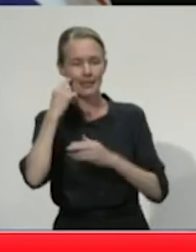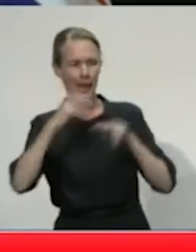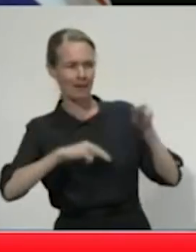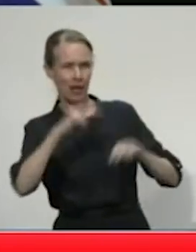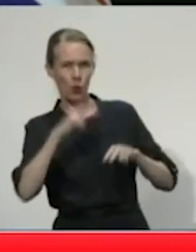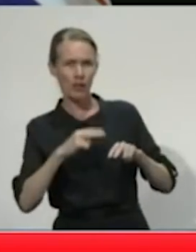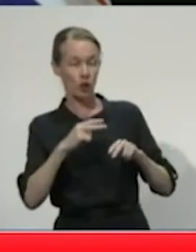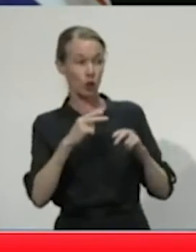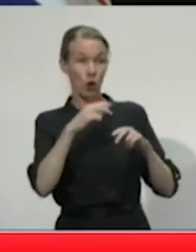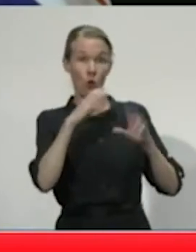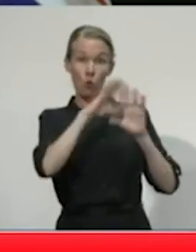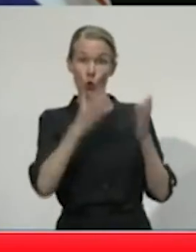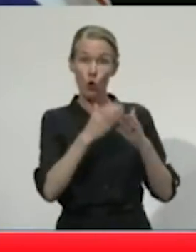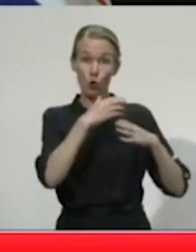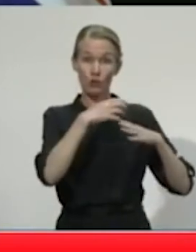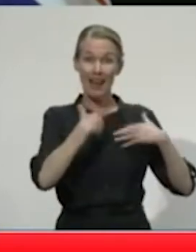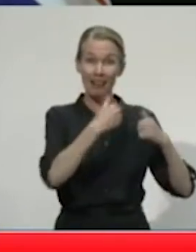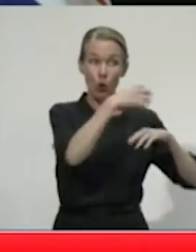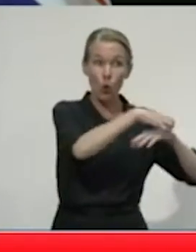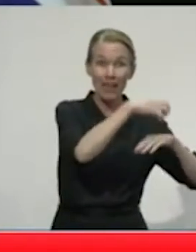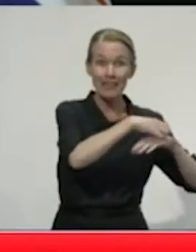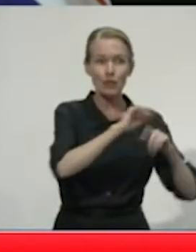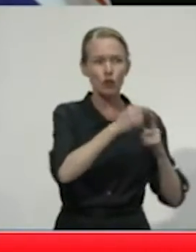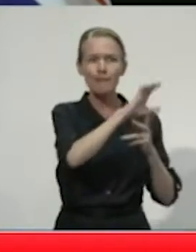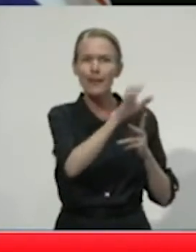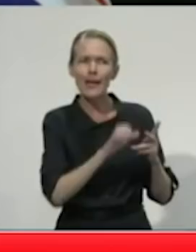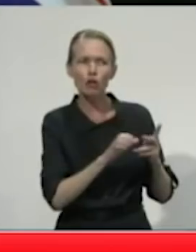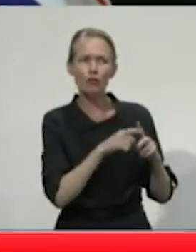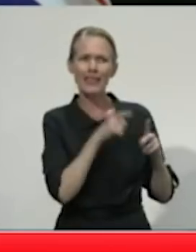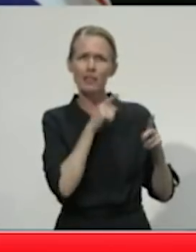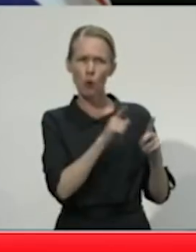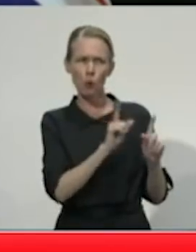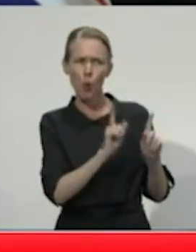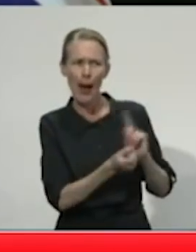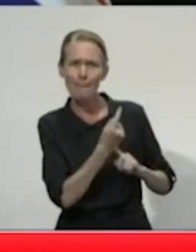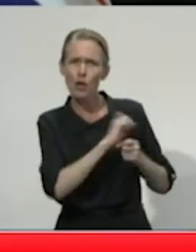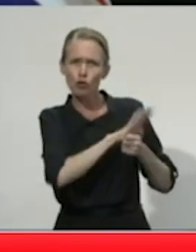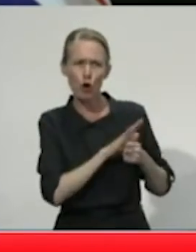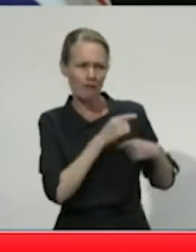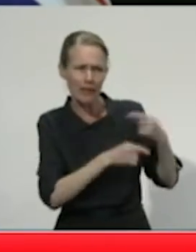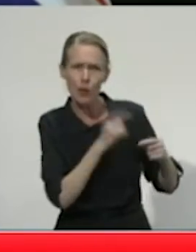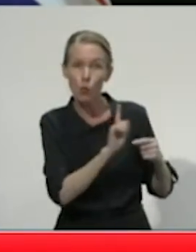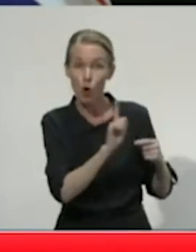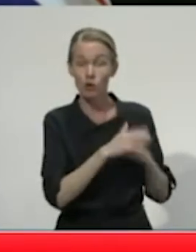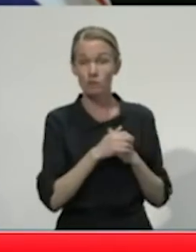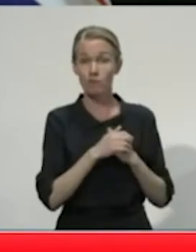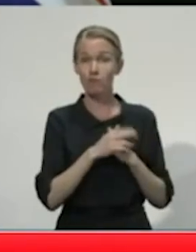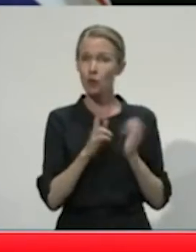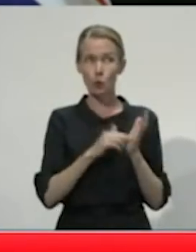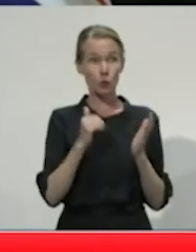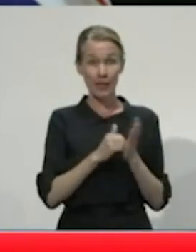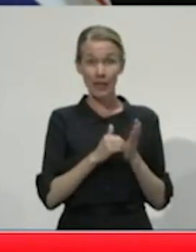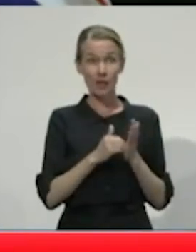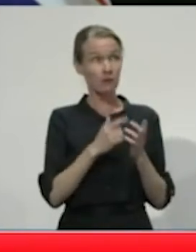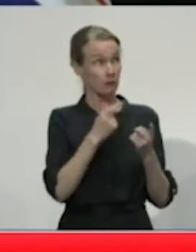and also by member states. For our part, we will of course be willing participants in any review. We're also particularly